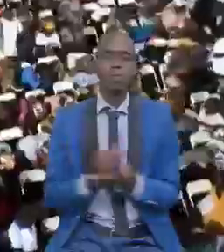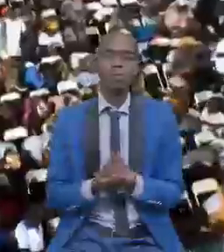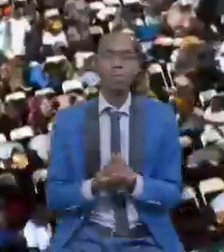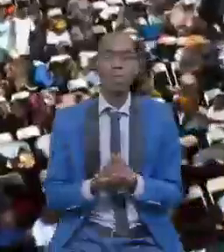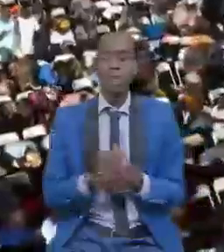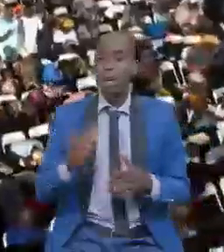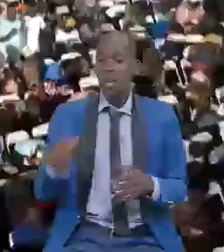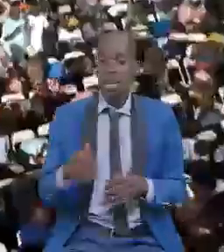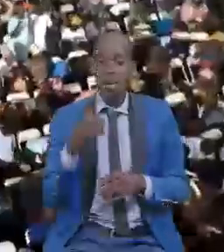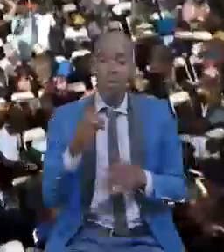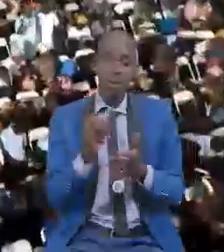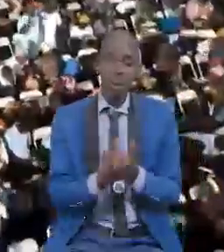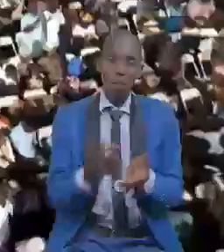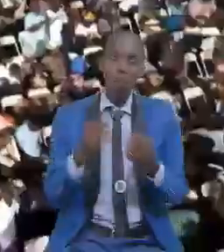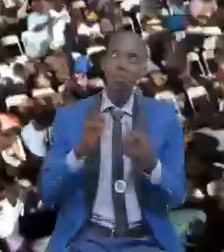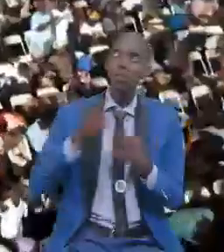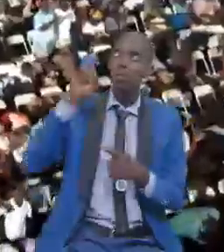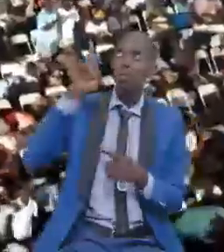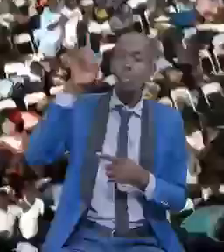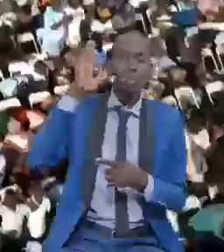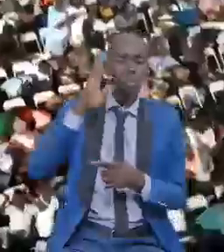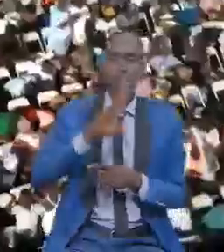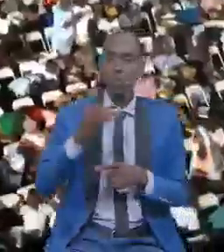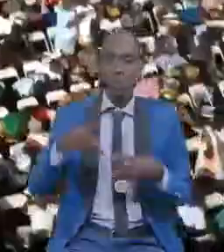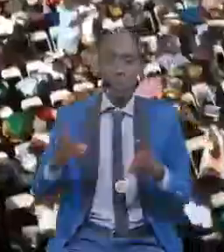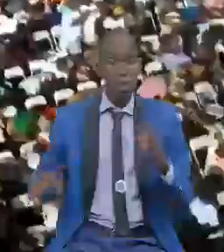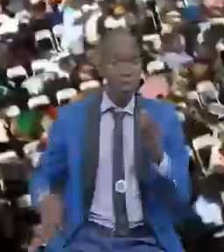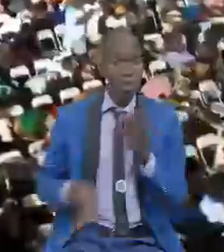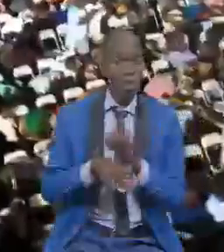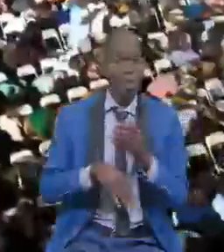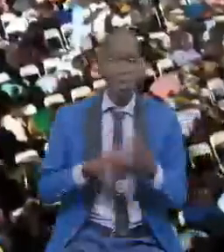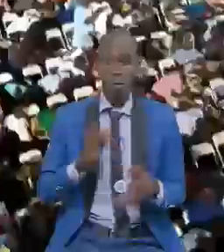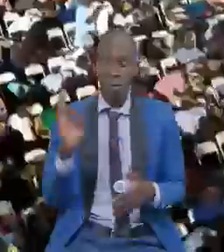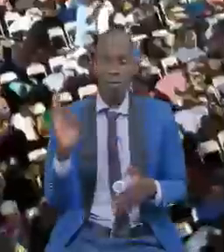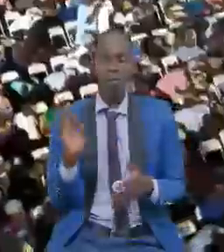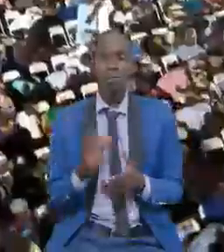Whosoever comes to me, I will in no wise cast out.